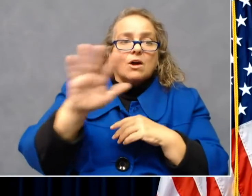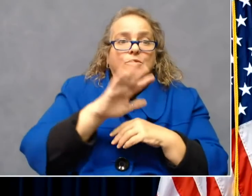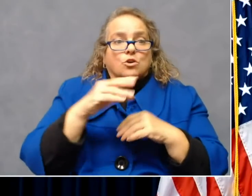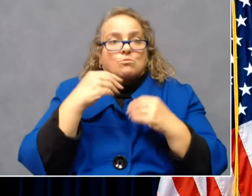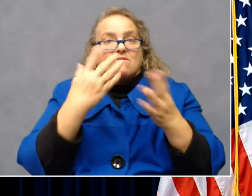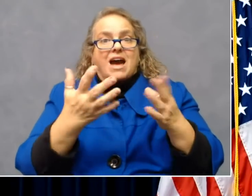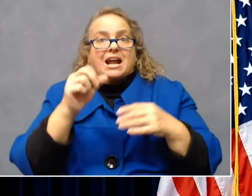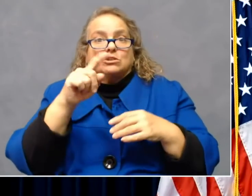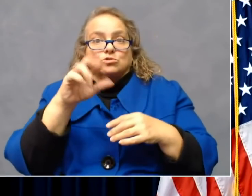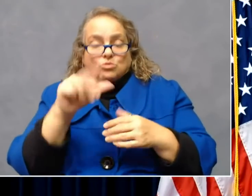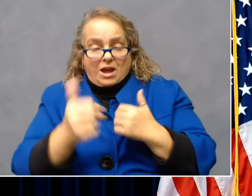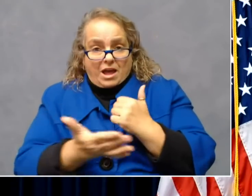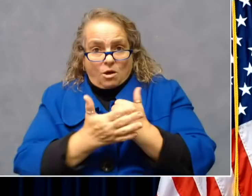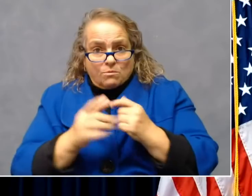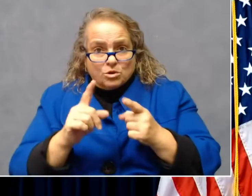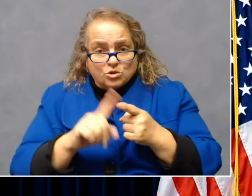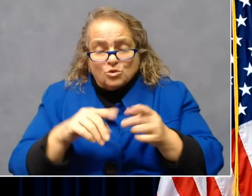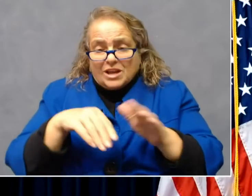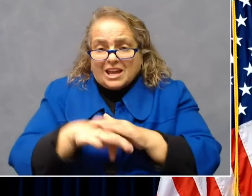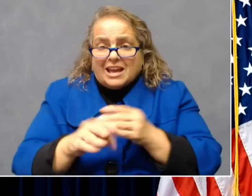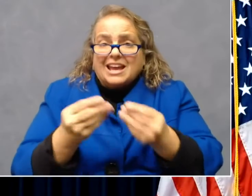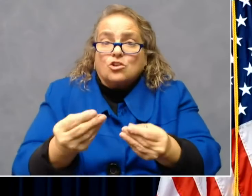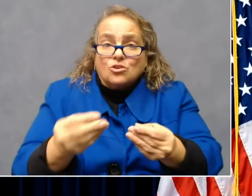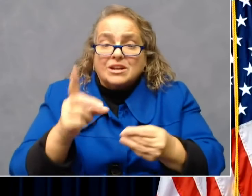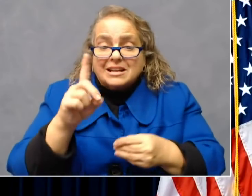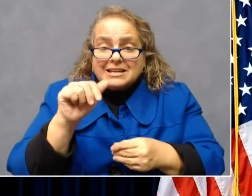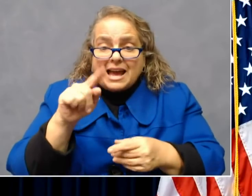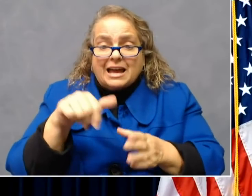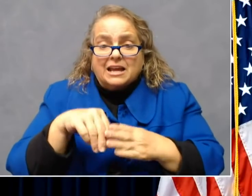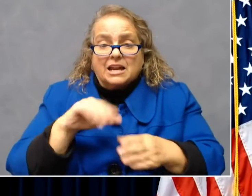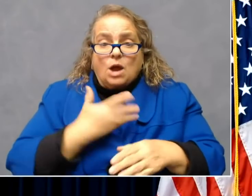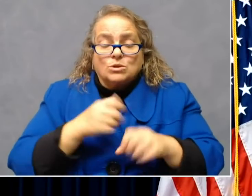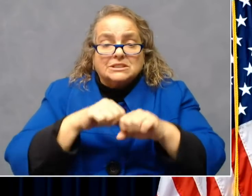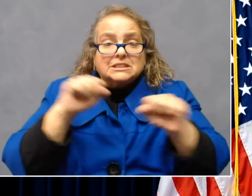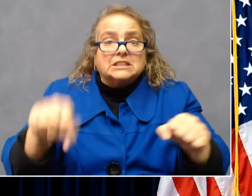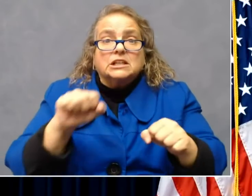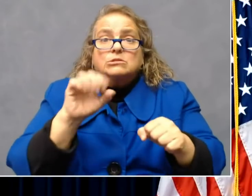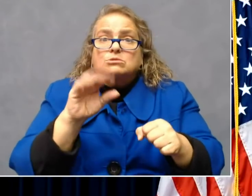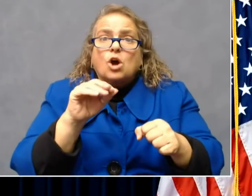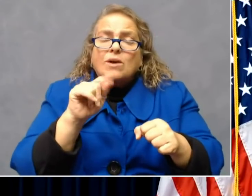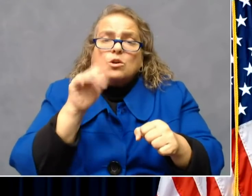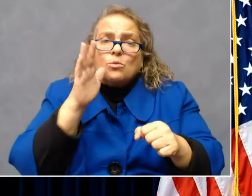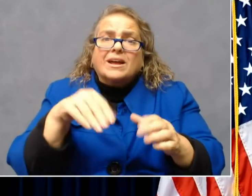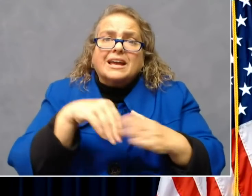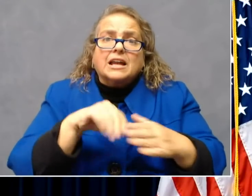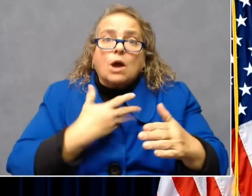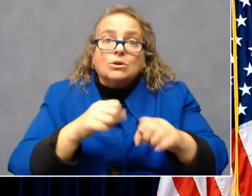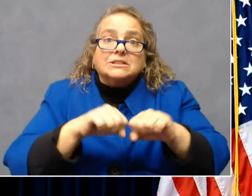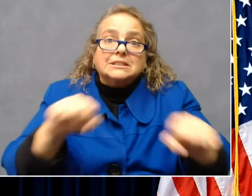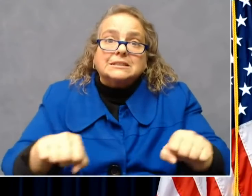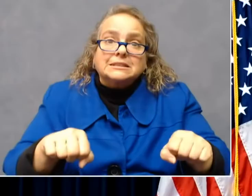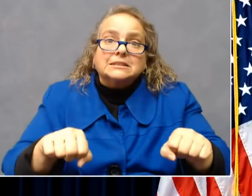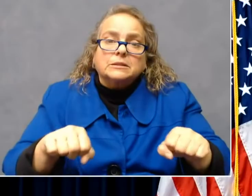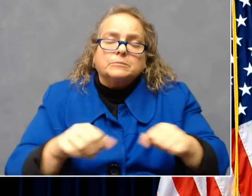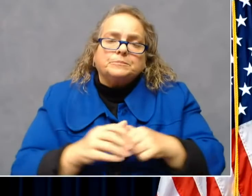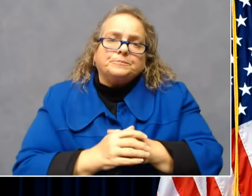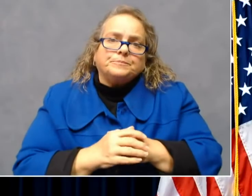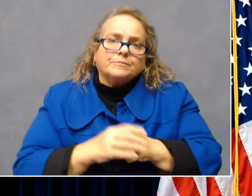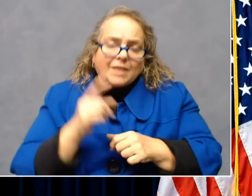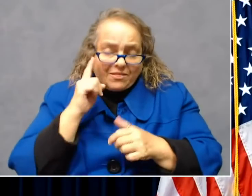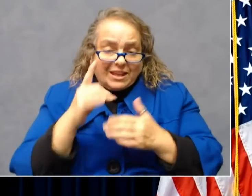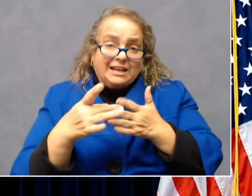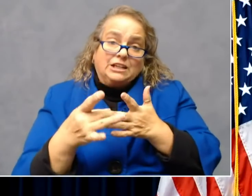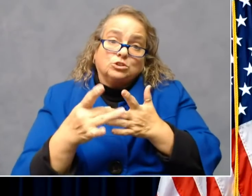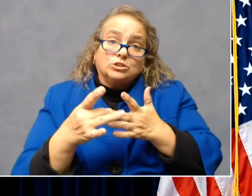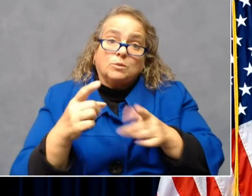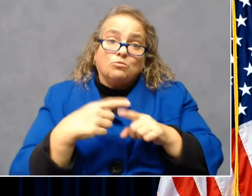entering data into our system, so it gets into our system in time. And I think leadership from Mayor Gorton